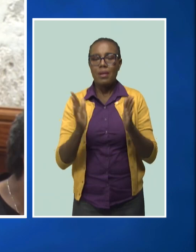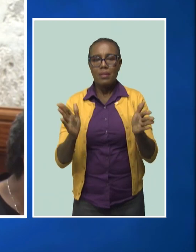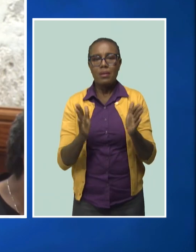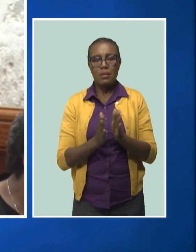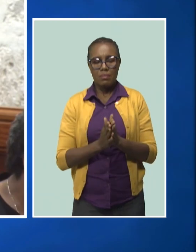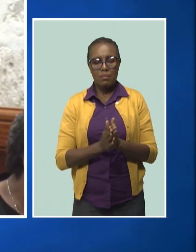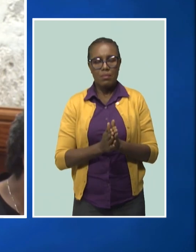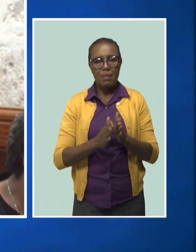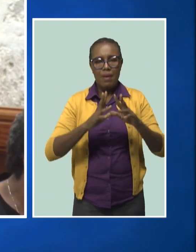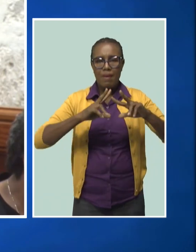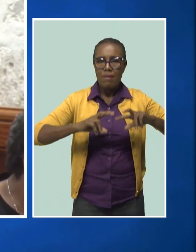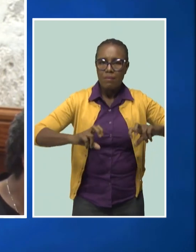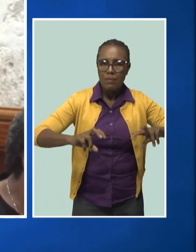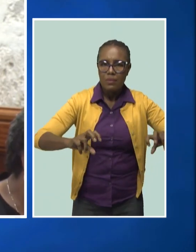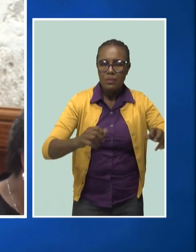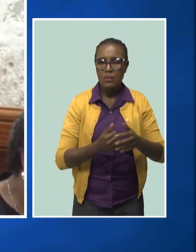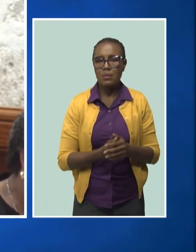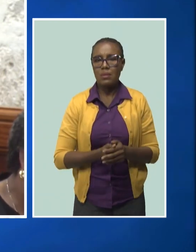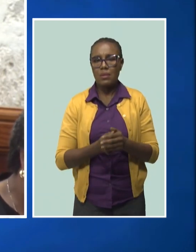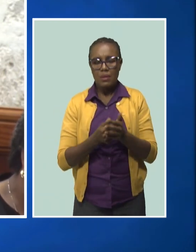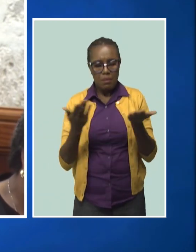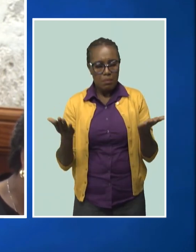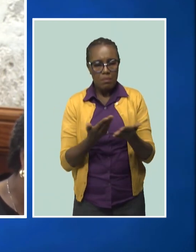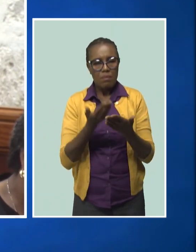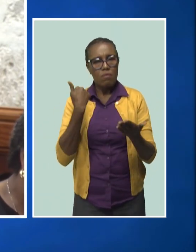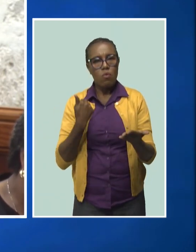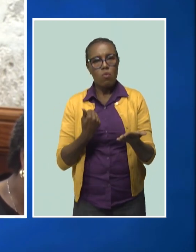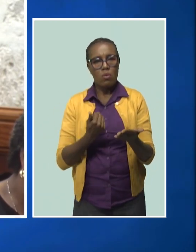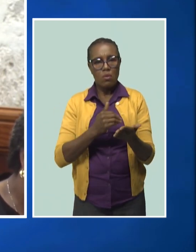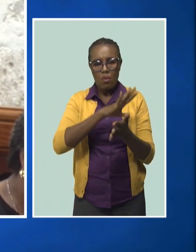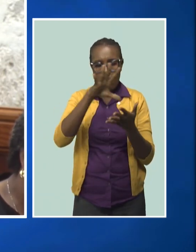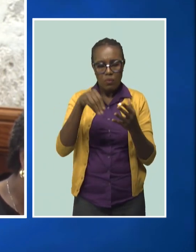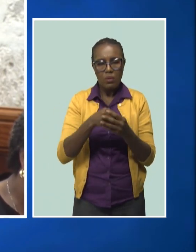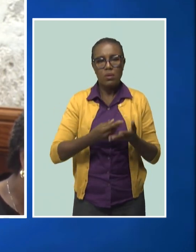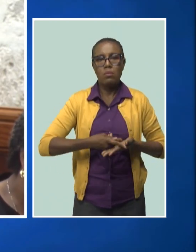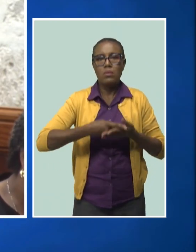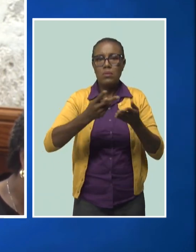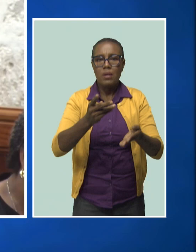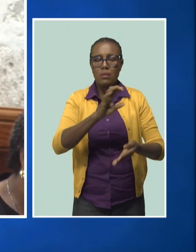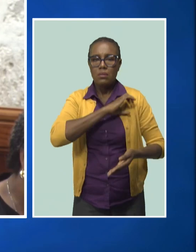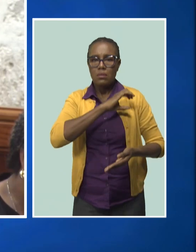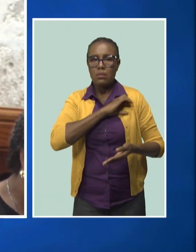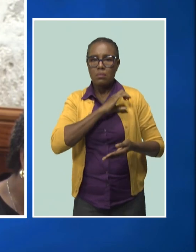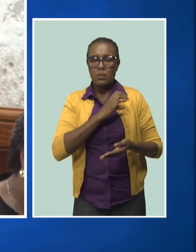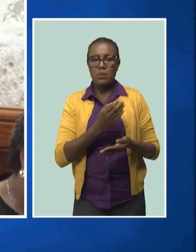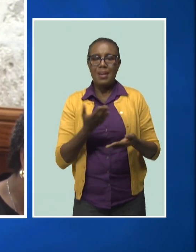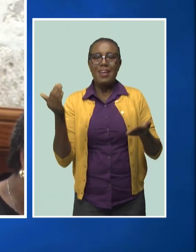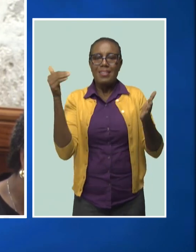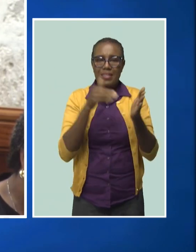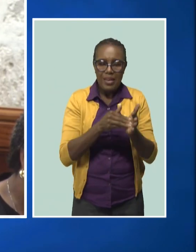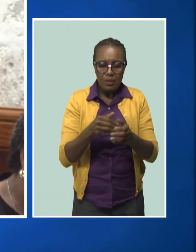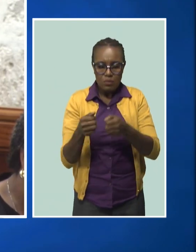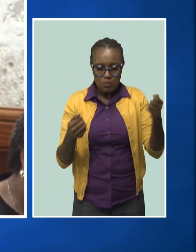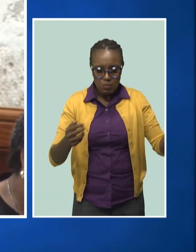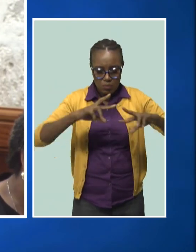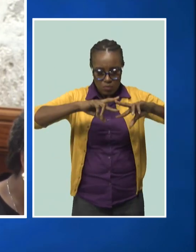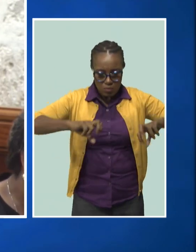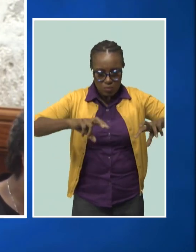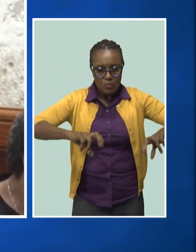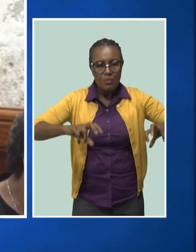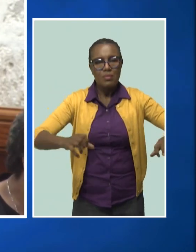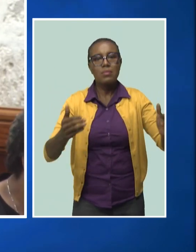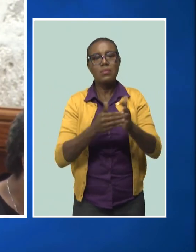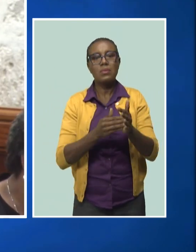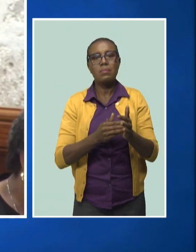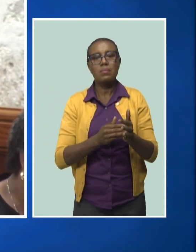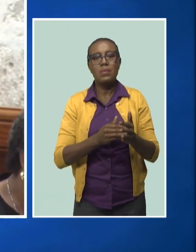this matter that was sent to the Commissioner of Police is reopened, and that a senior officer is